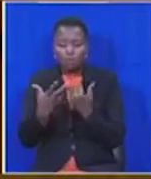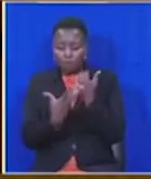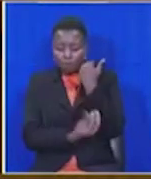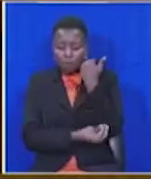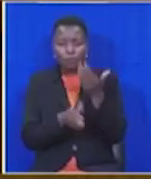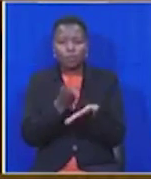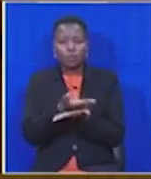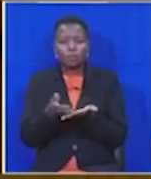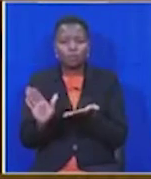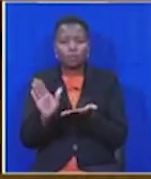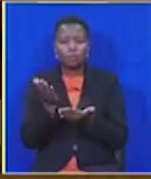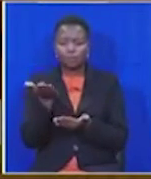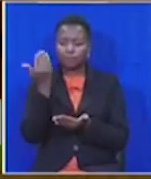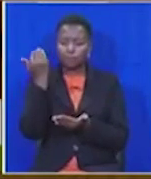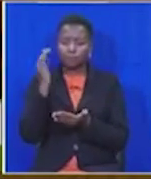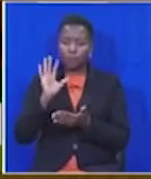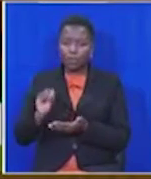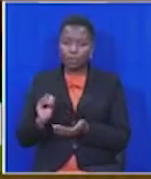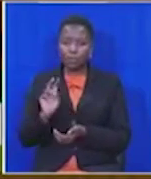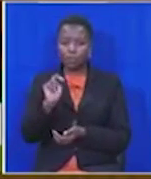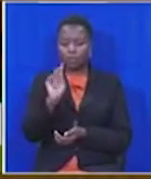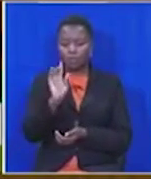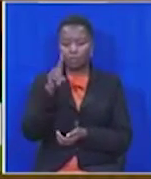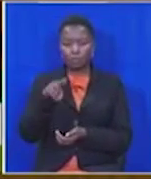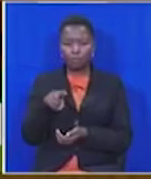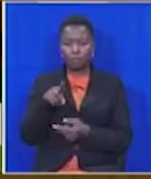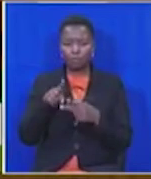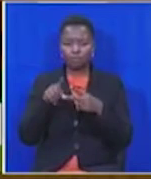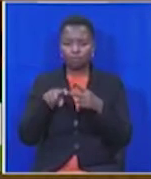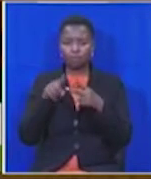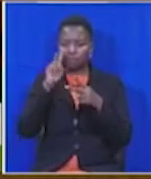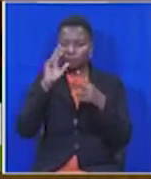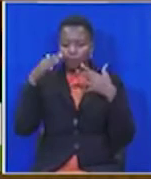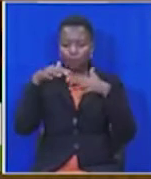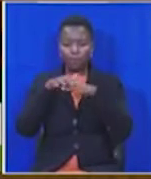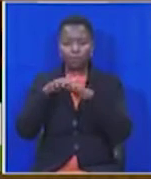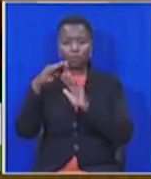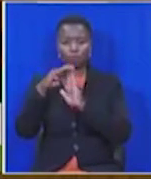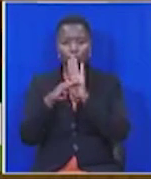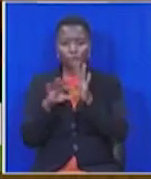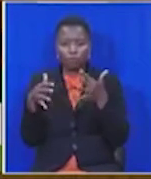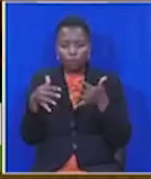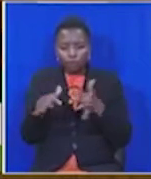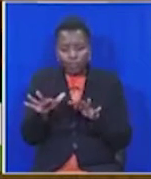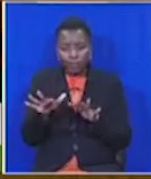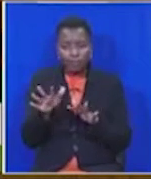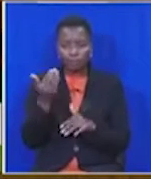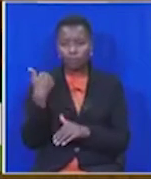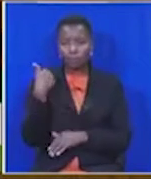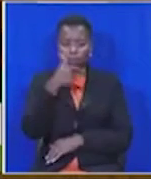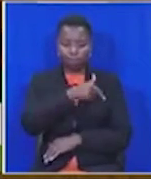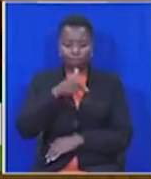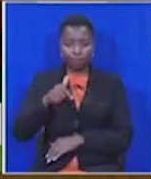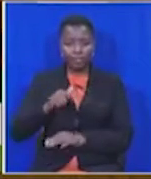We have a national development plan with implementation programs set out in considerable detail. The President has